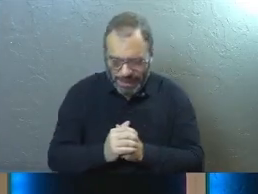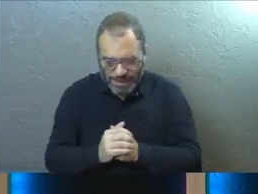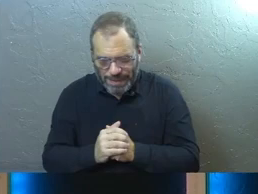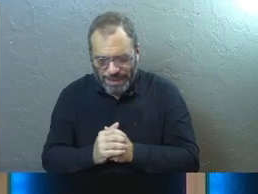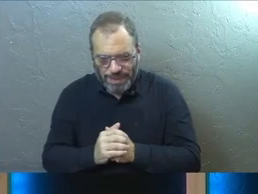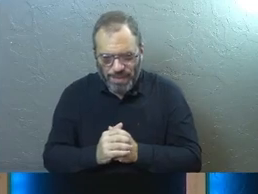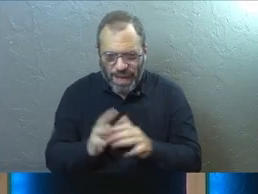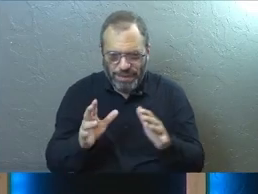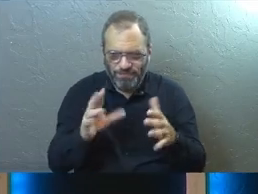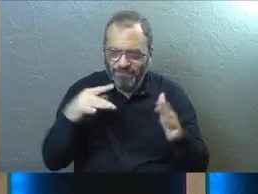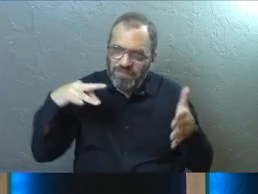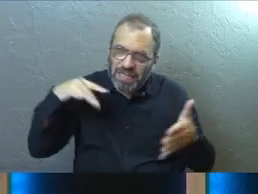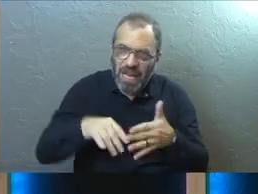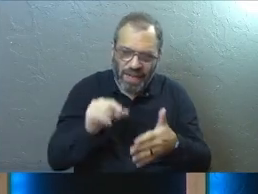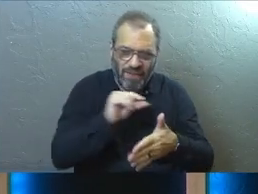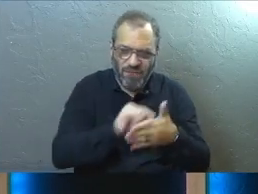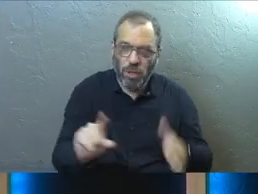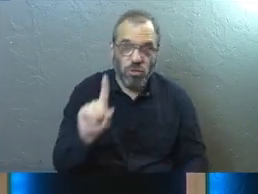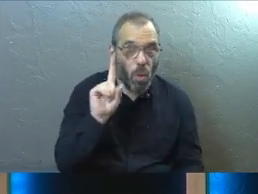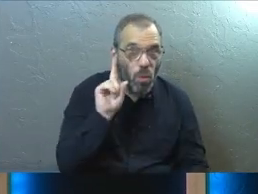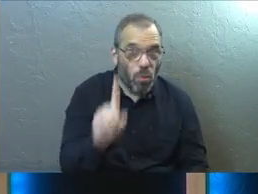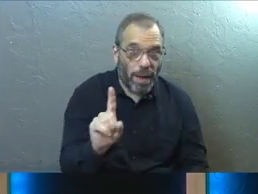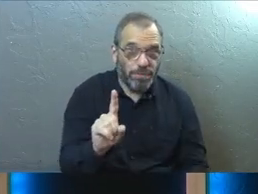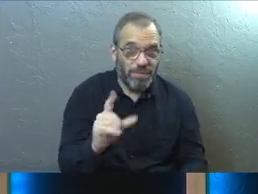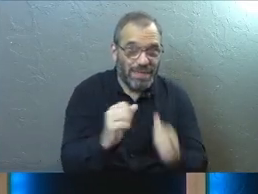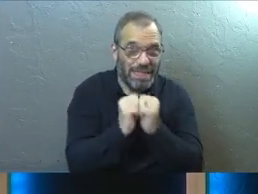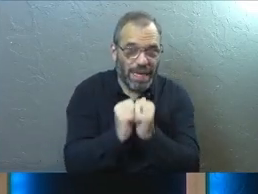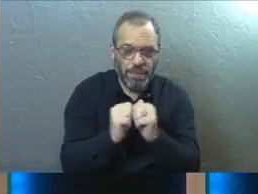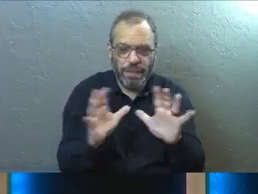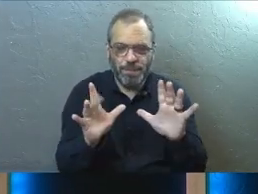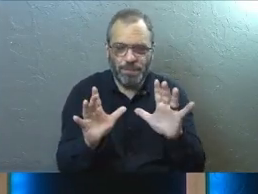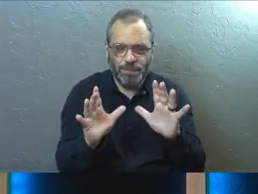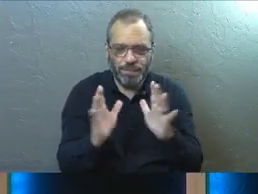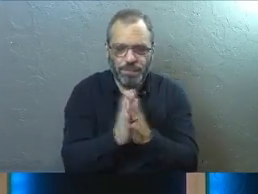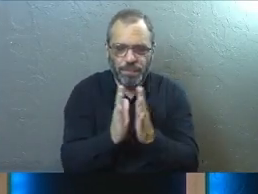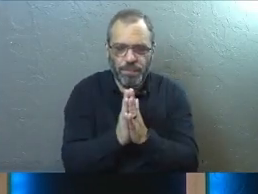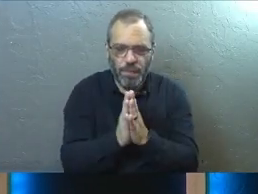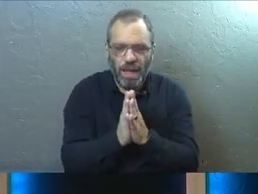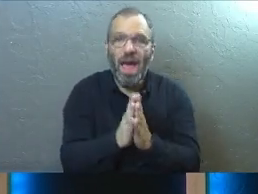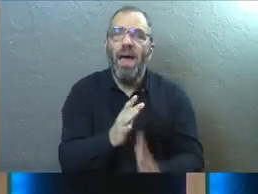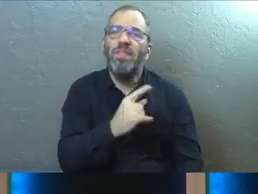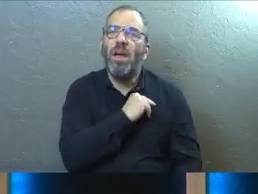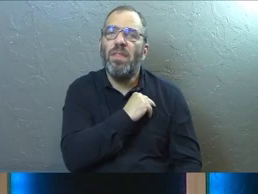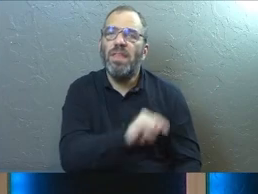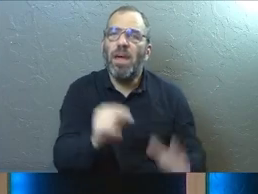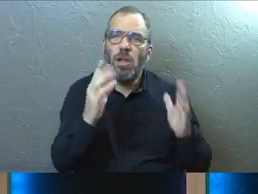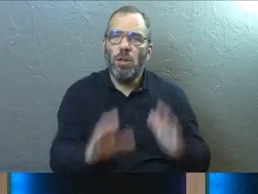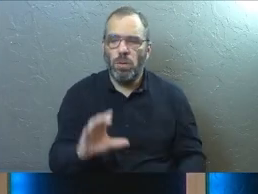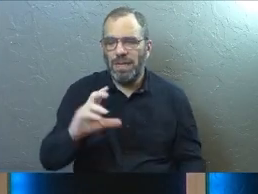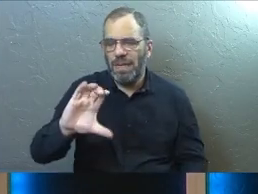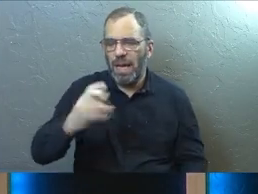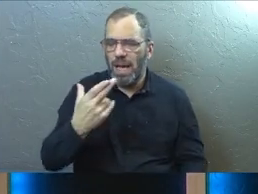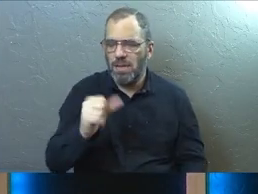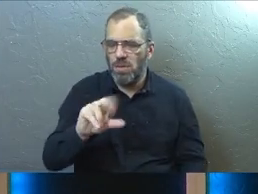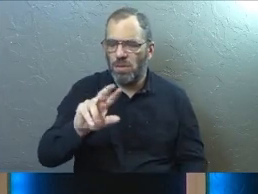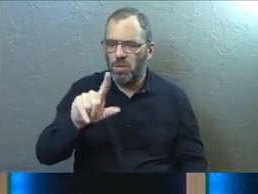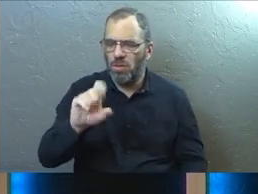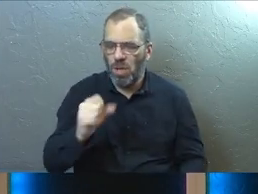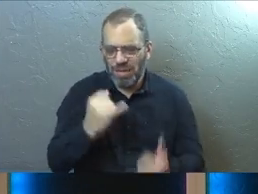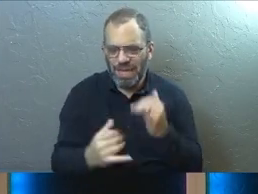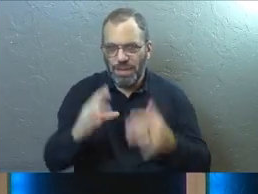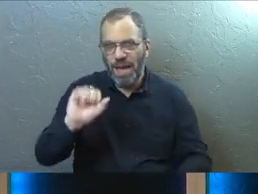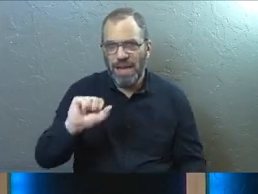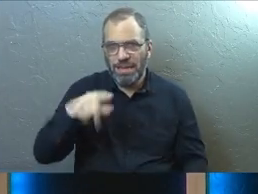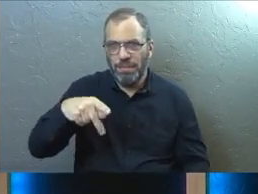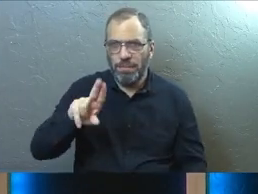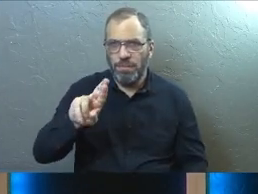explore verse 1 today together. But there's a theologian, pastor named Charles Spurgeon, who you've maybe heard of, and